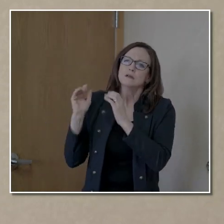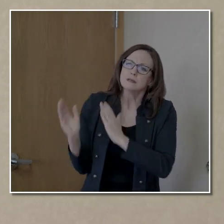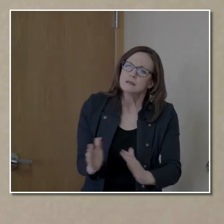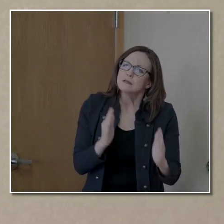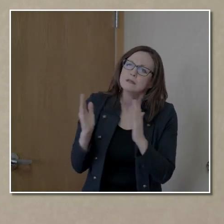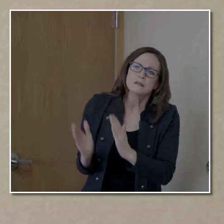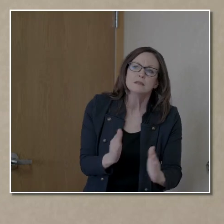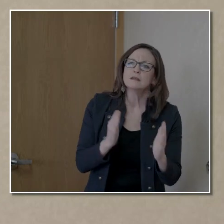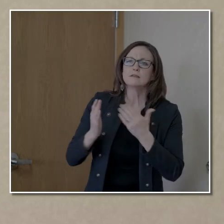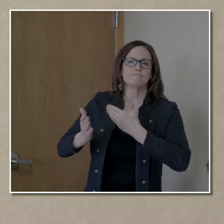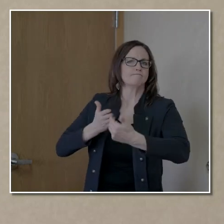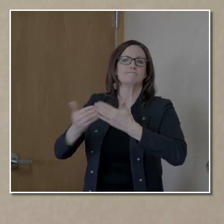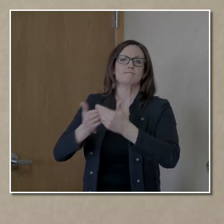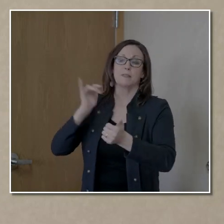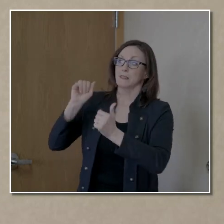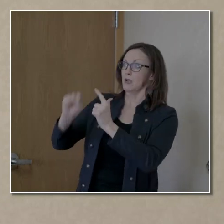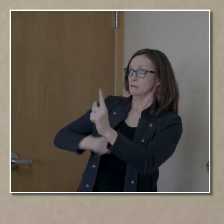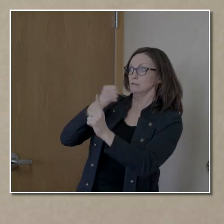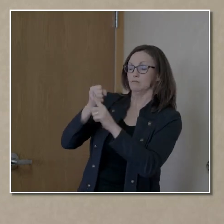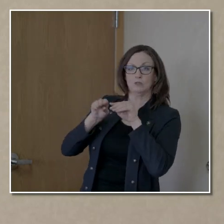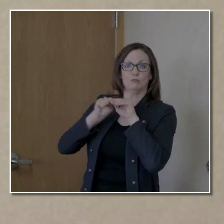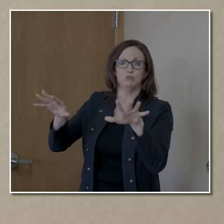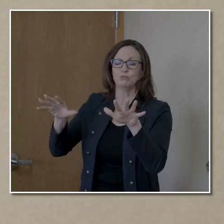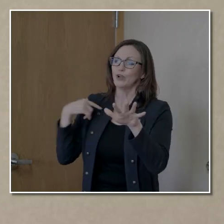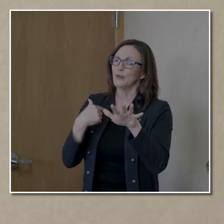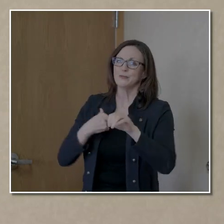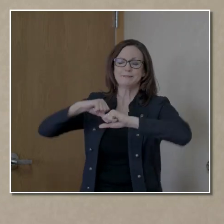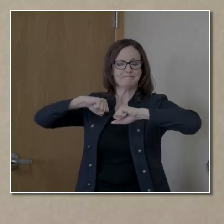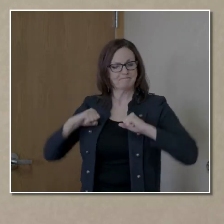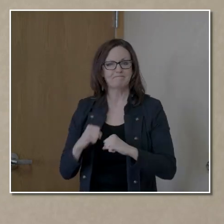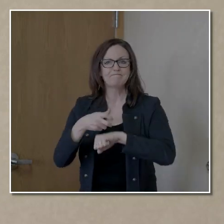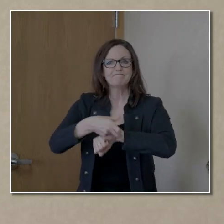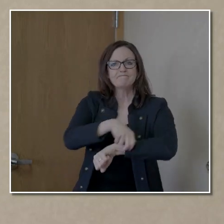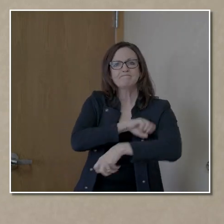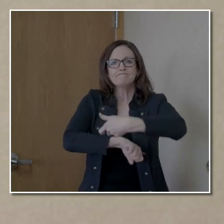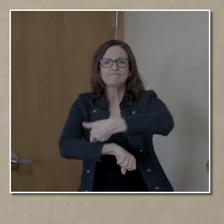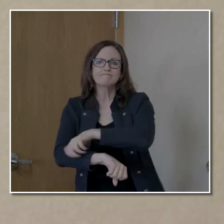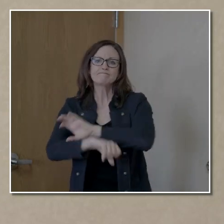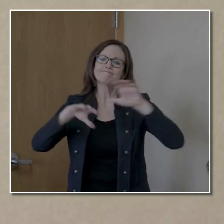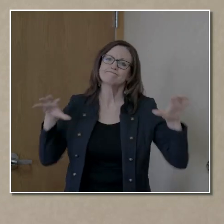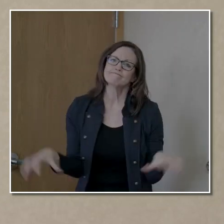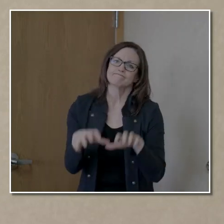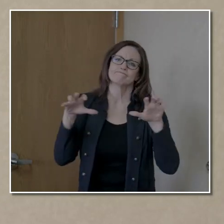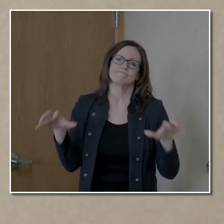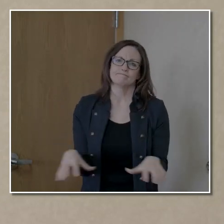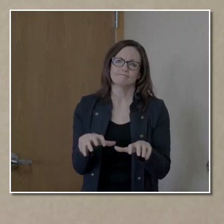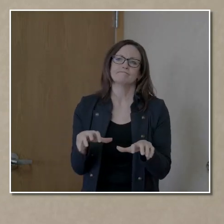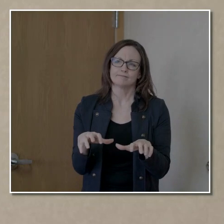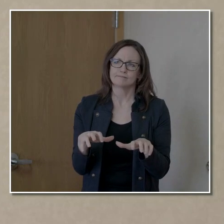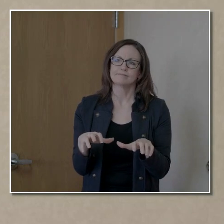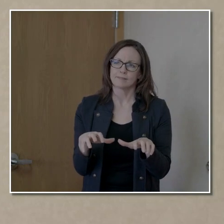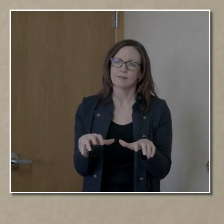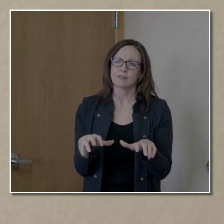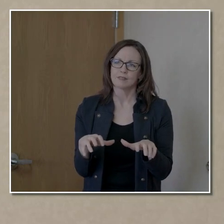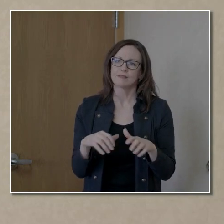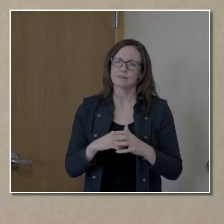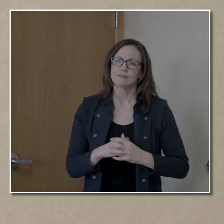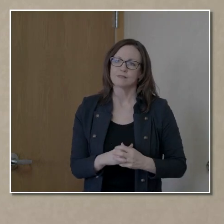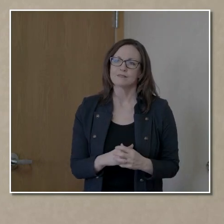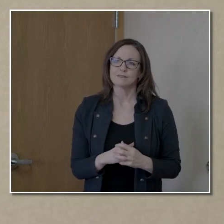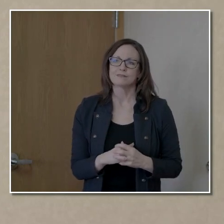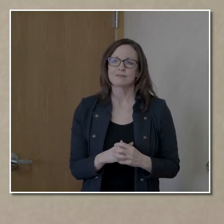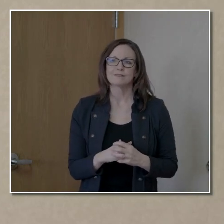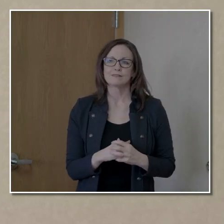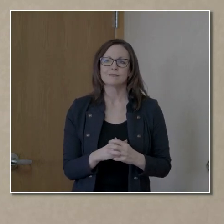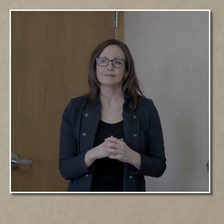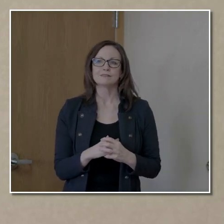you. The State Emergency Operations Center is where we are bringing together the best and brightest of Wisconsin to rise